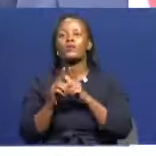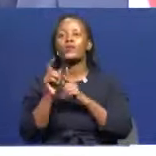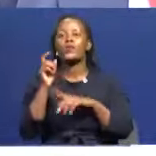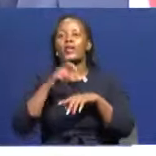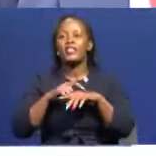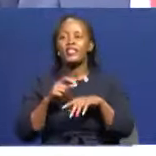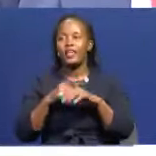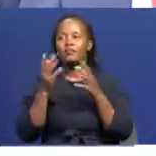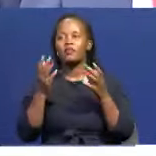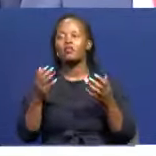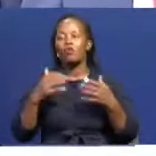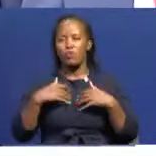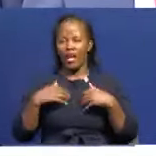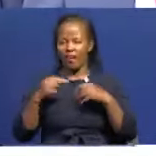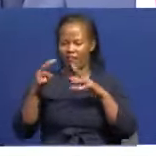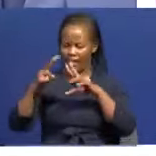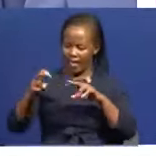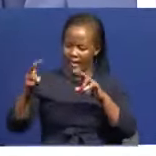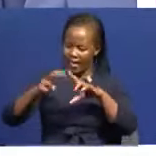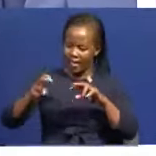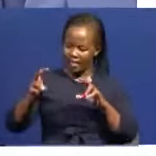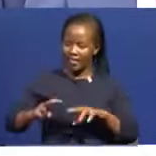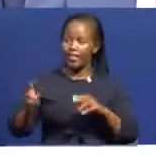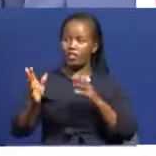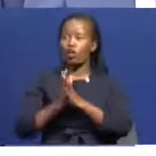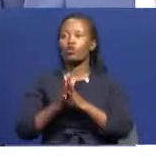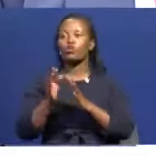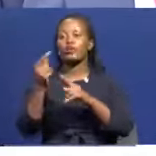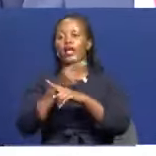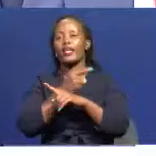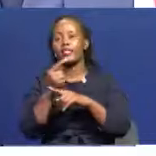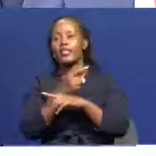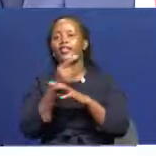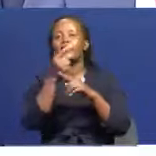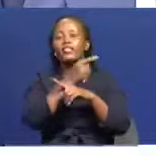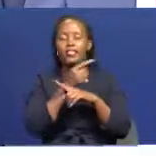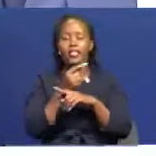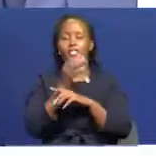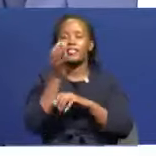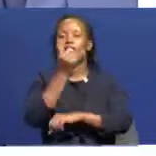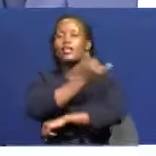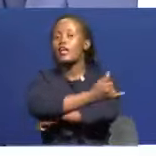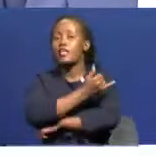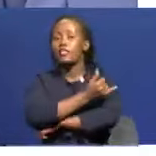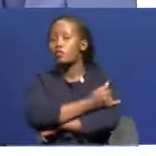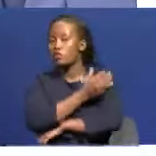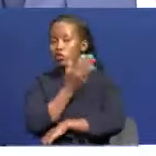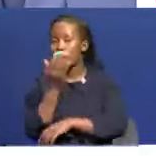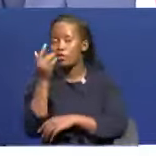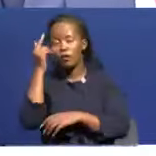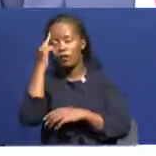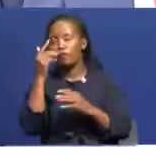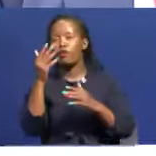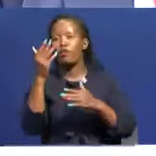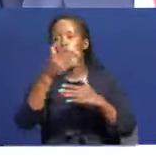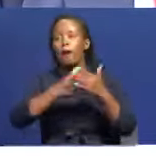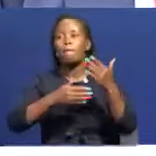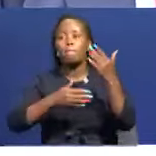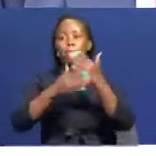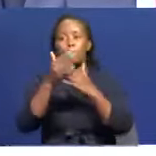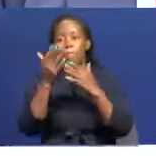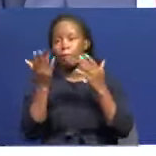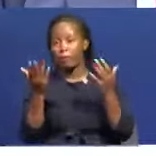with a research and training institute par excellence, that's what we're looking at building in this